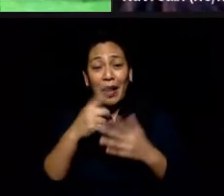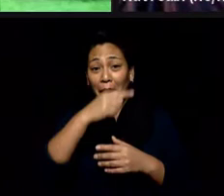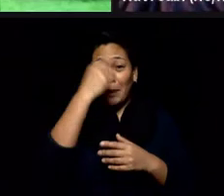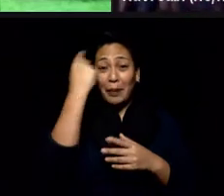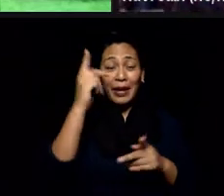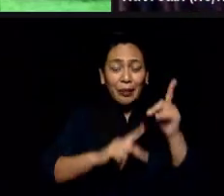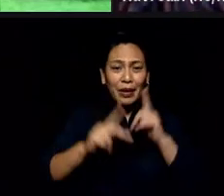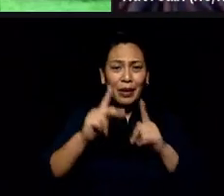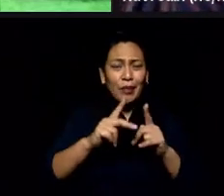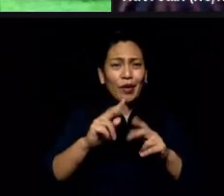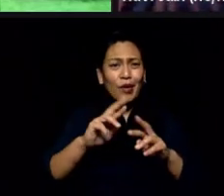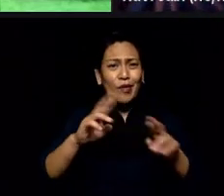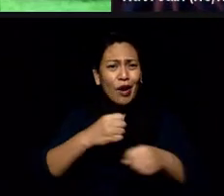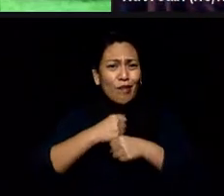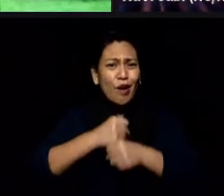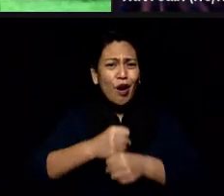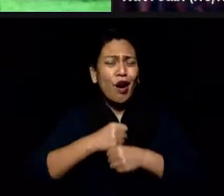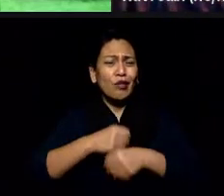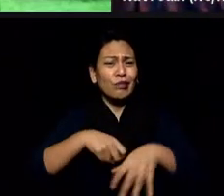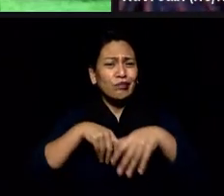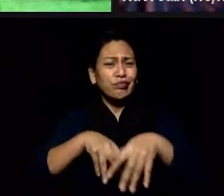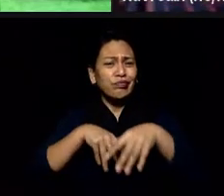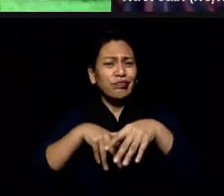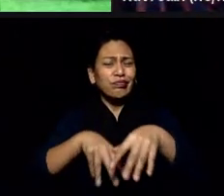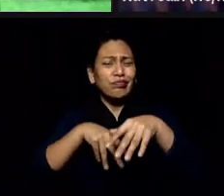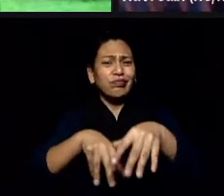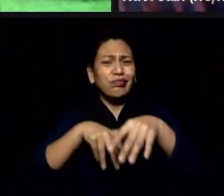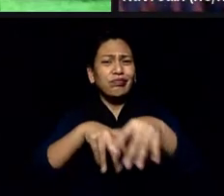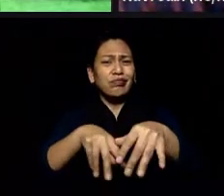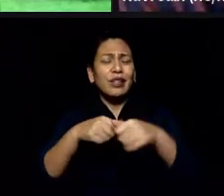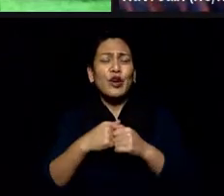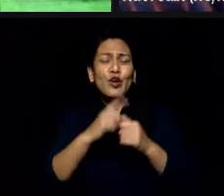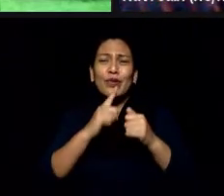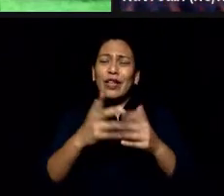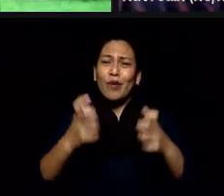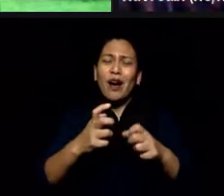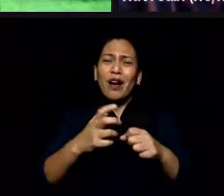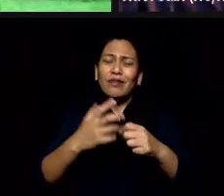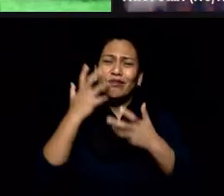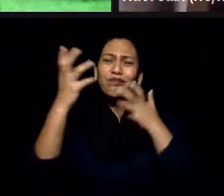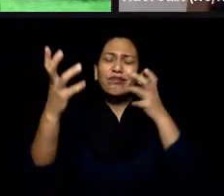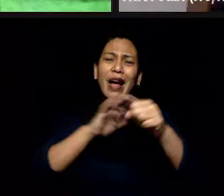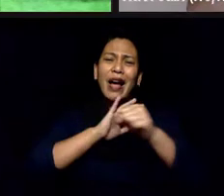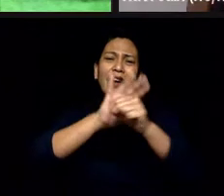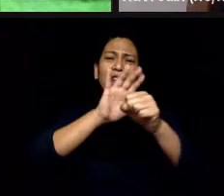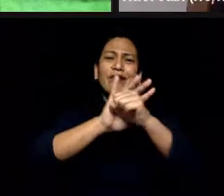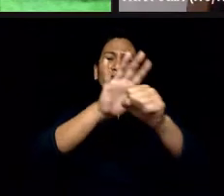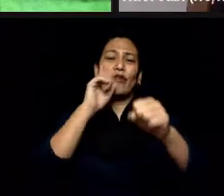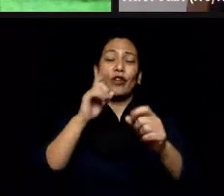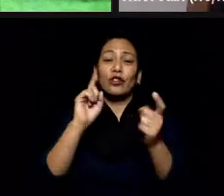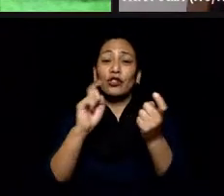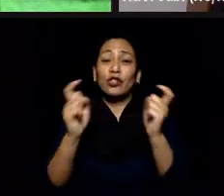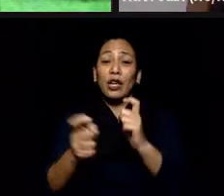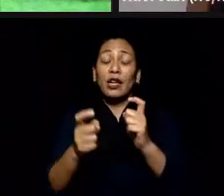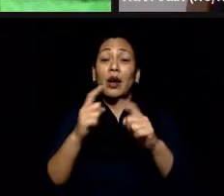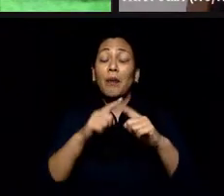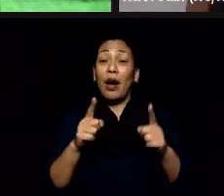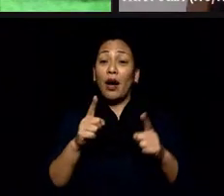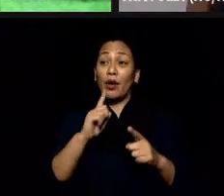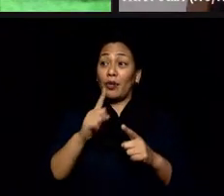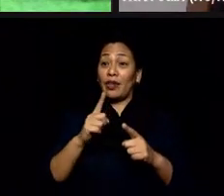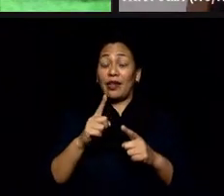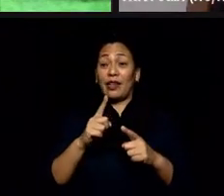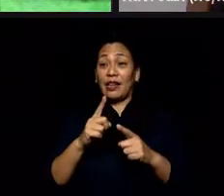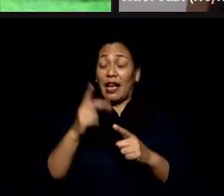right now are marching in the streets, putting their lives on the line for a huge change. And I don't think I see enough